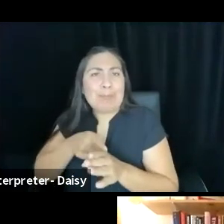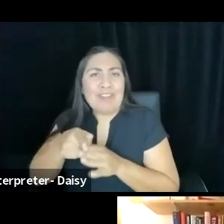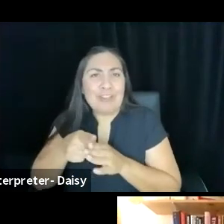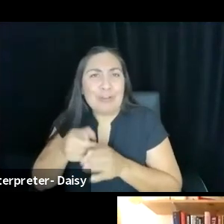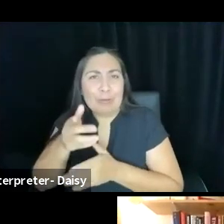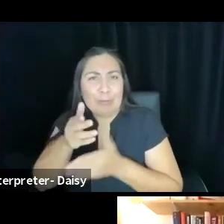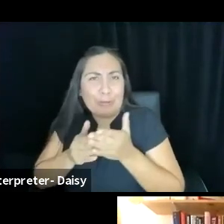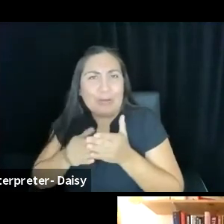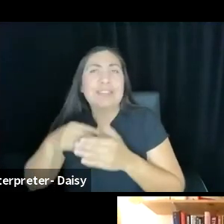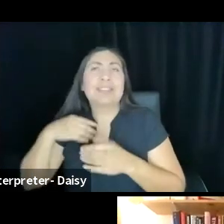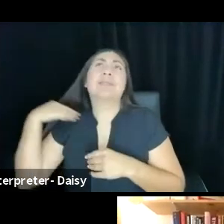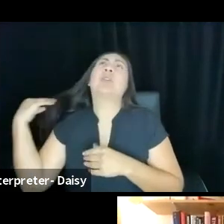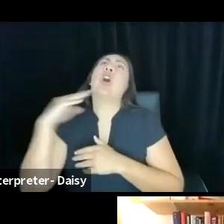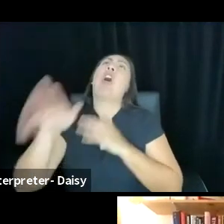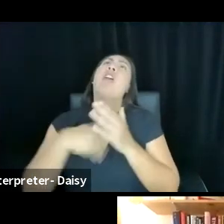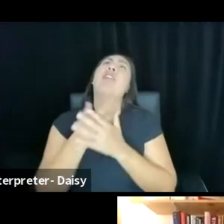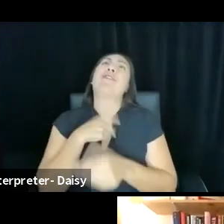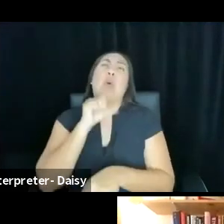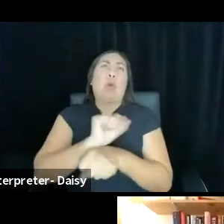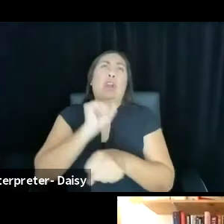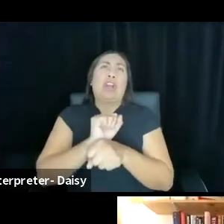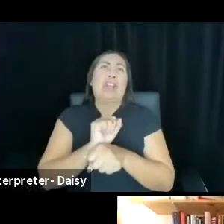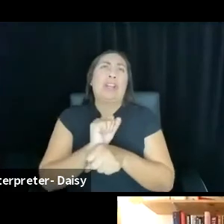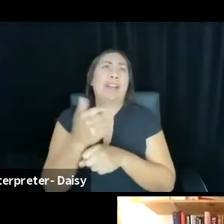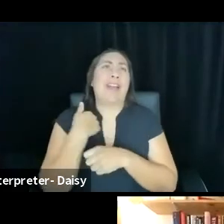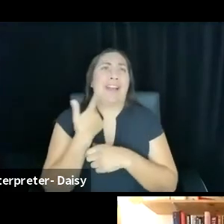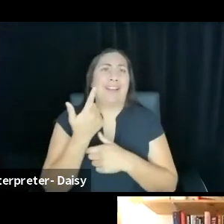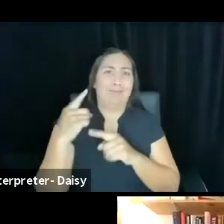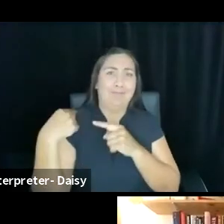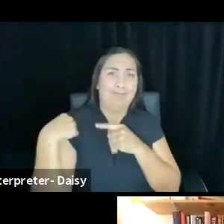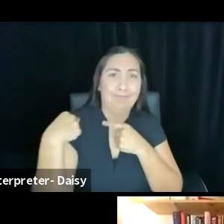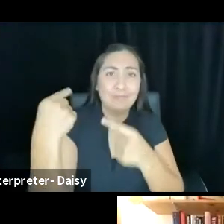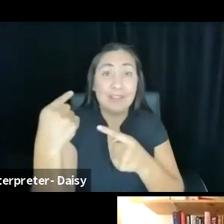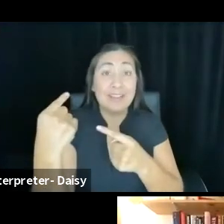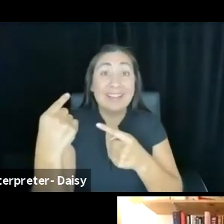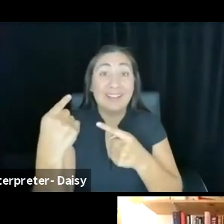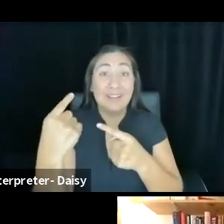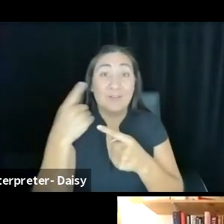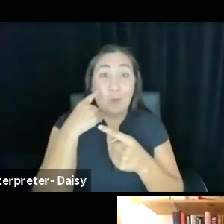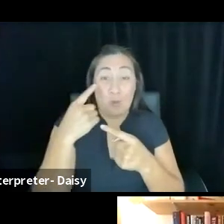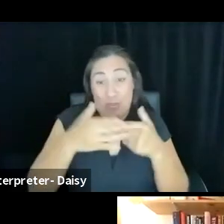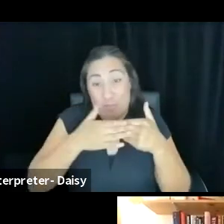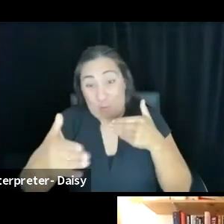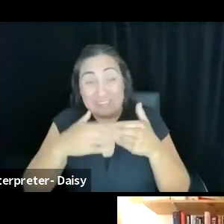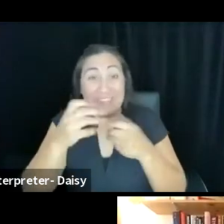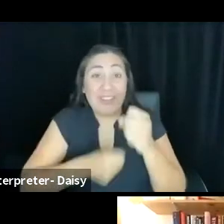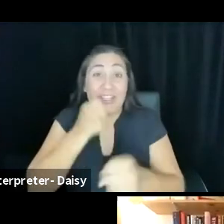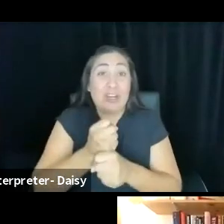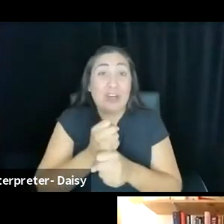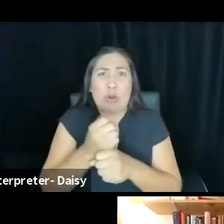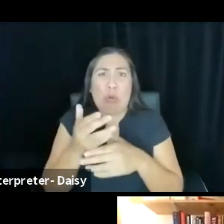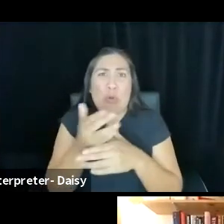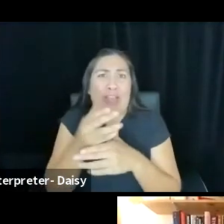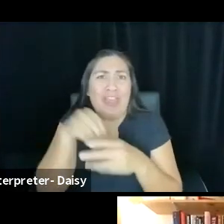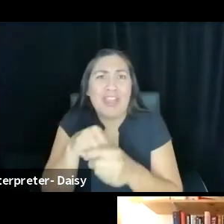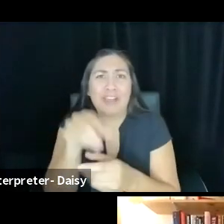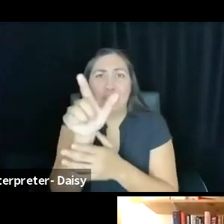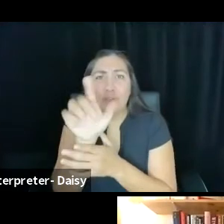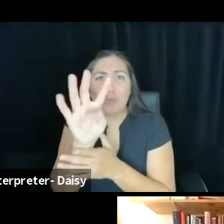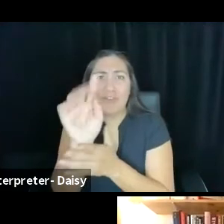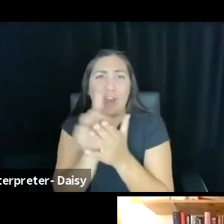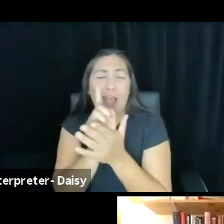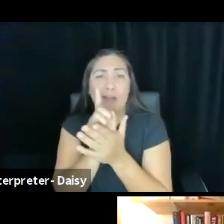space of not even 24 hours was just over. So I don't have any income for the rest of the year.